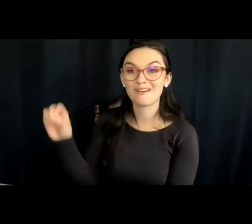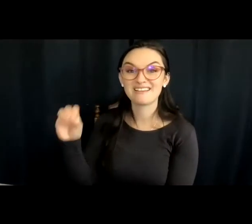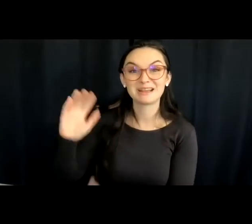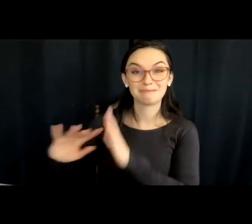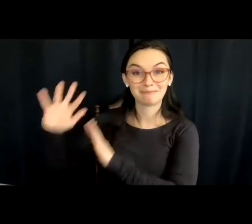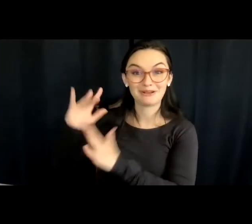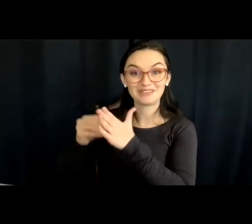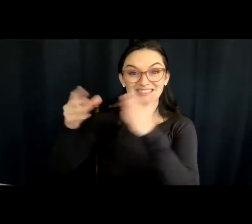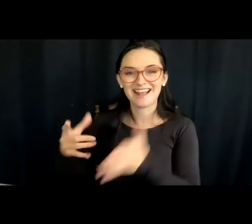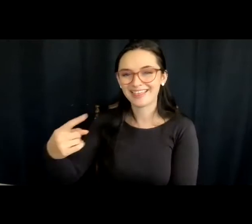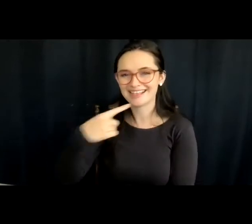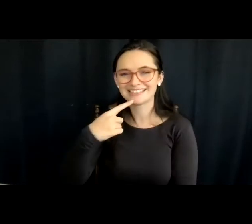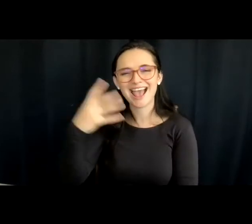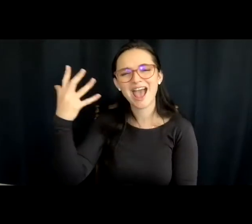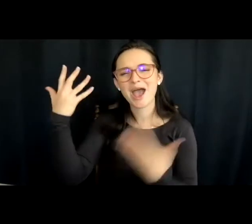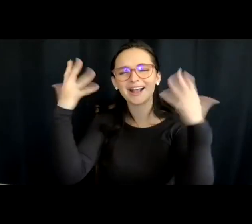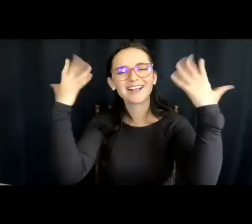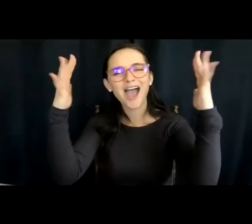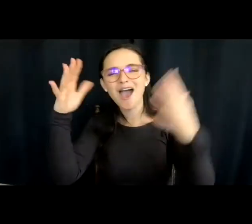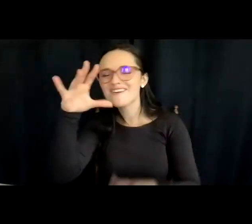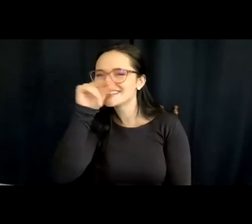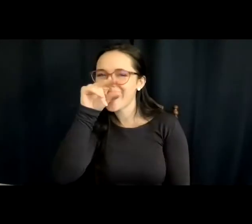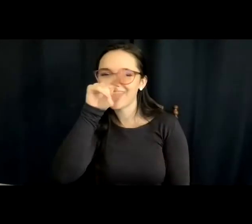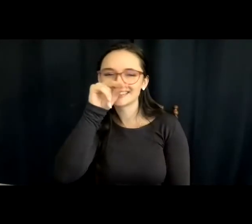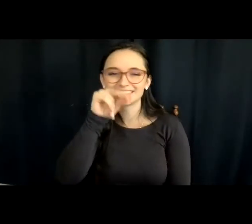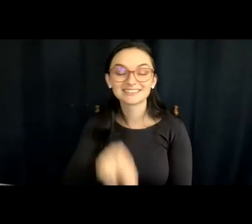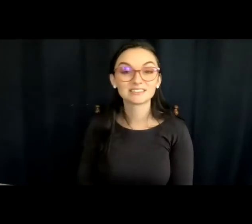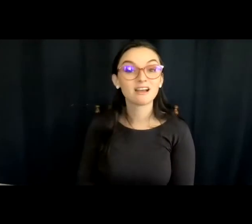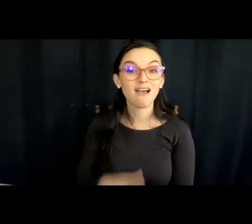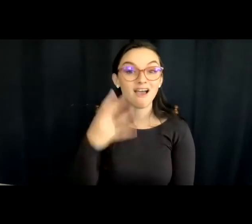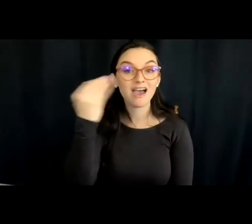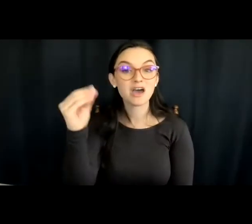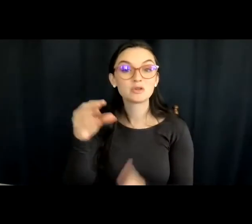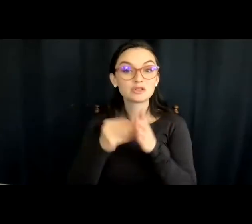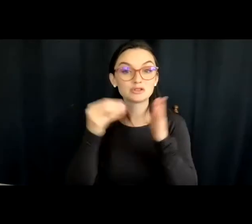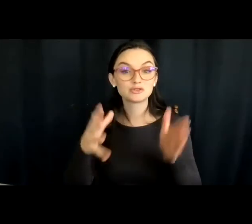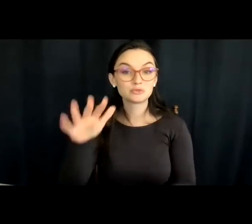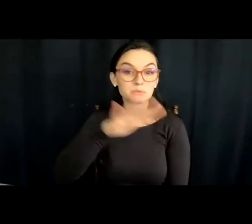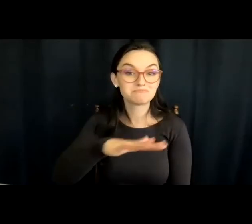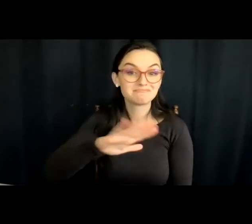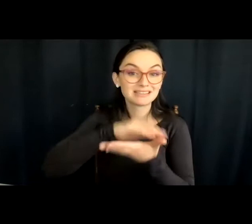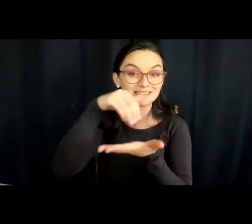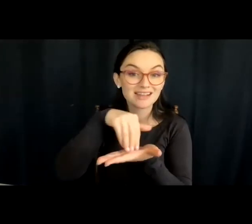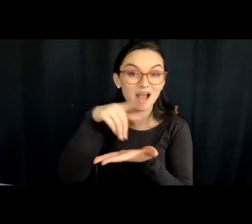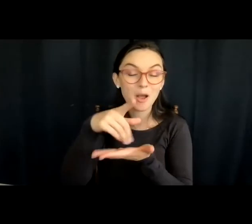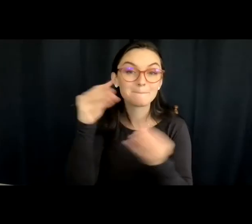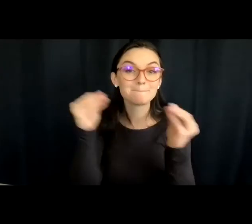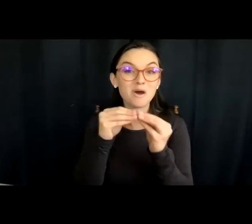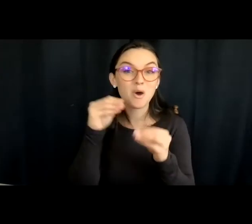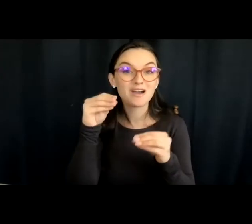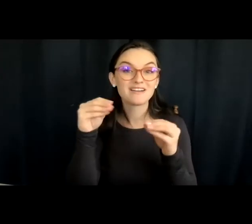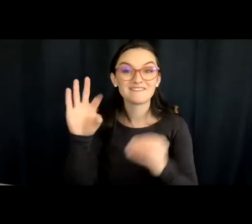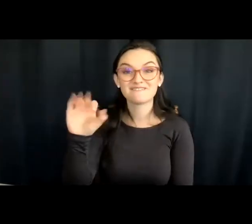hollered, "Go Ducks!" Outside the Student Rec Center, more Oregon fans gathered for the big game.